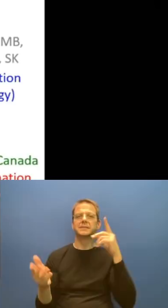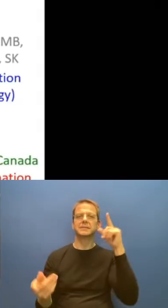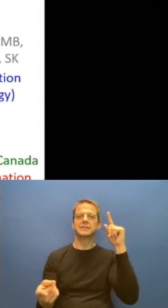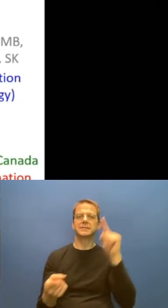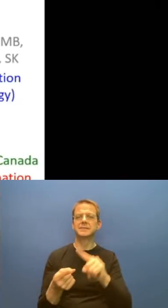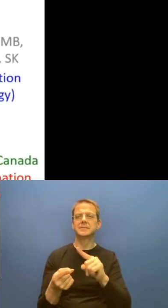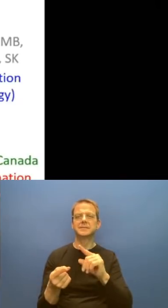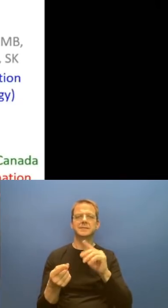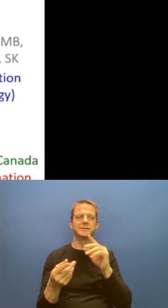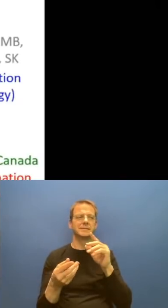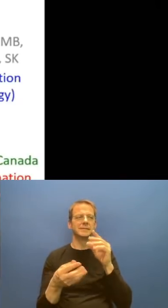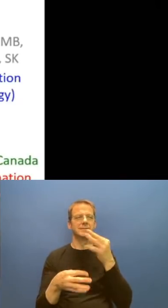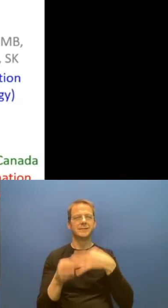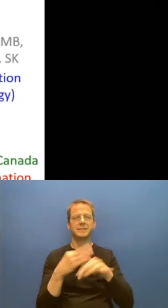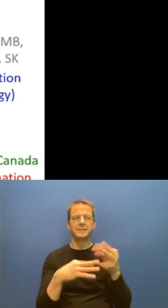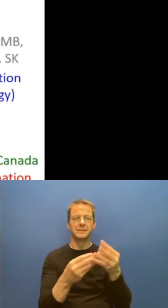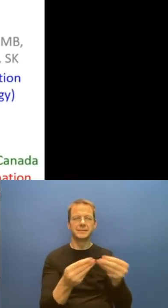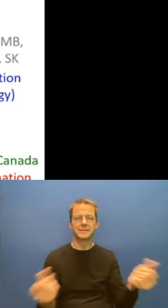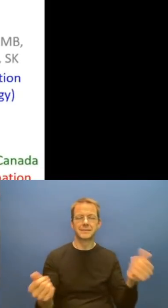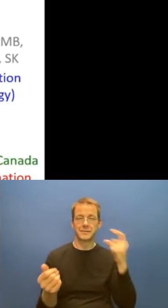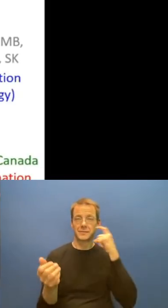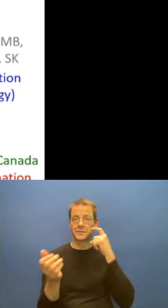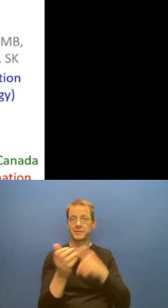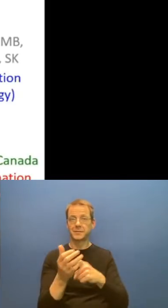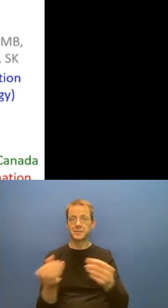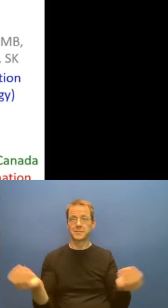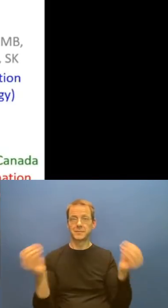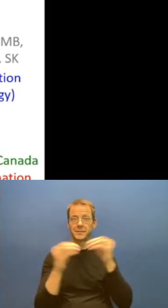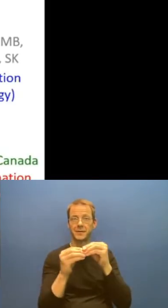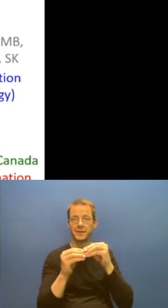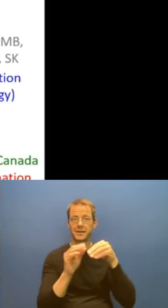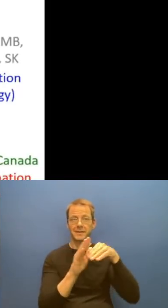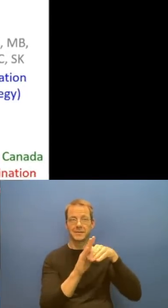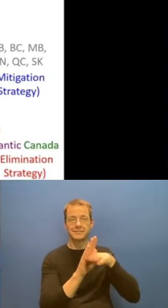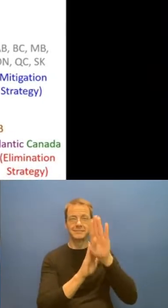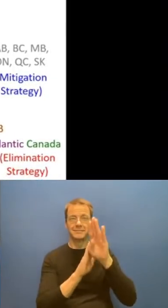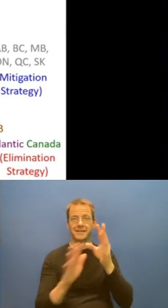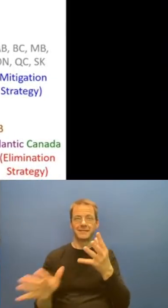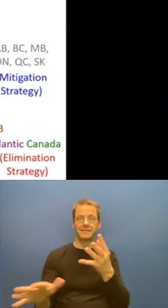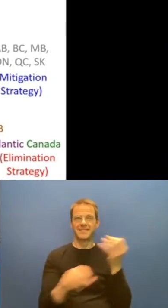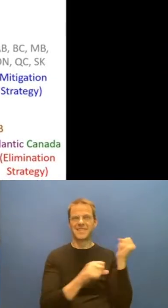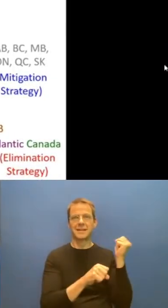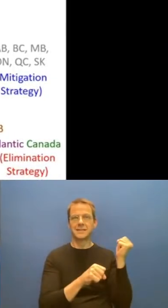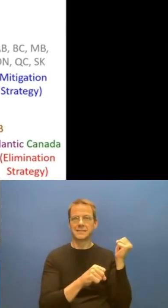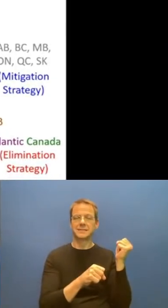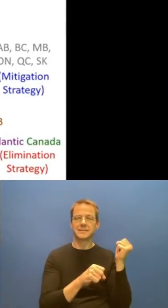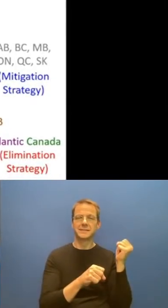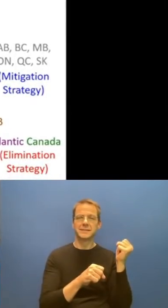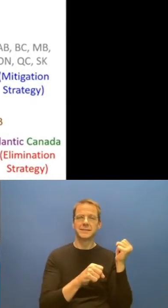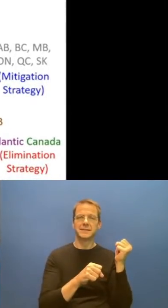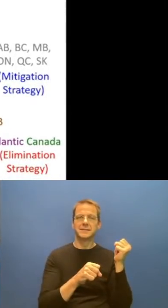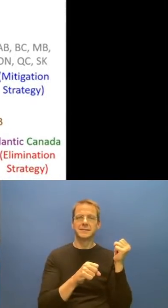higher levels than in the rest of the Atlantic Canada. Next slide, please.